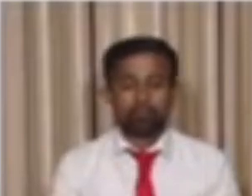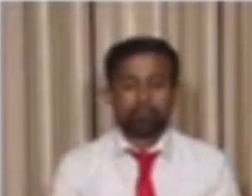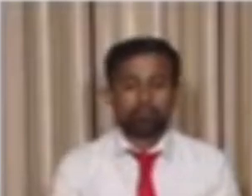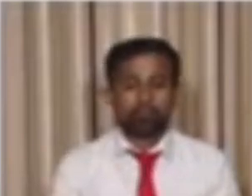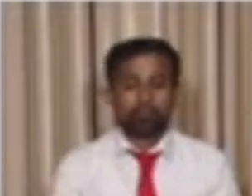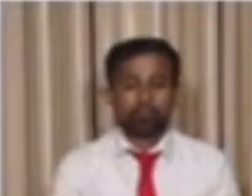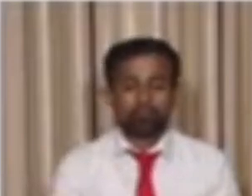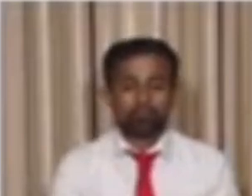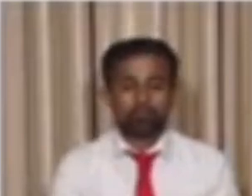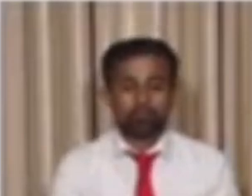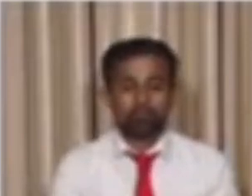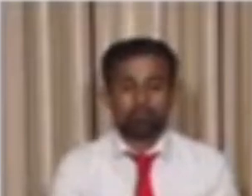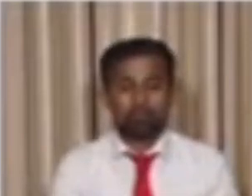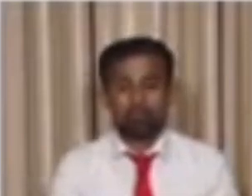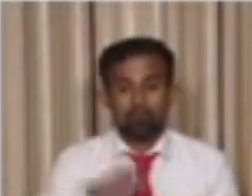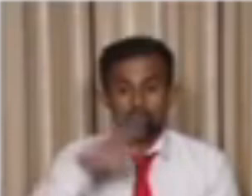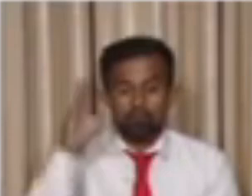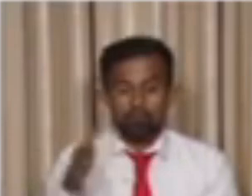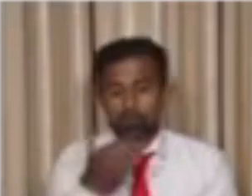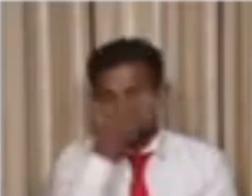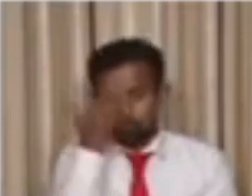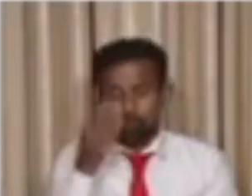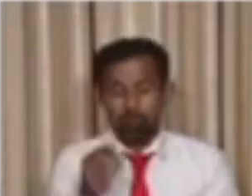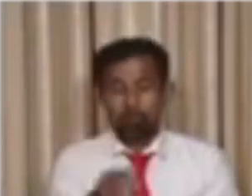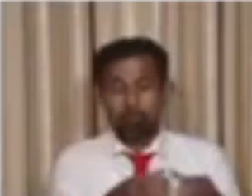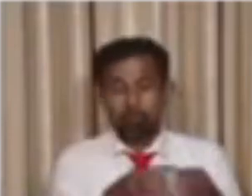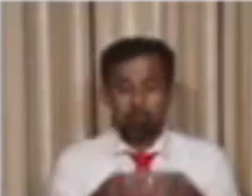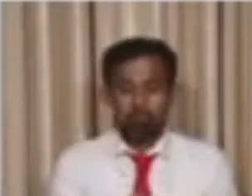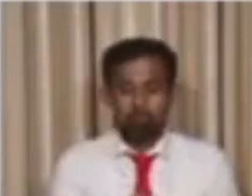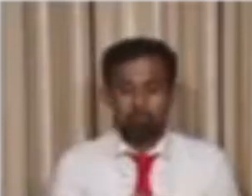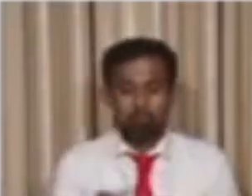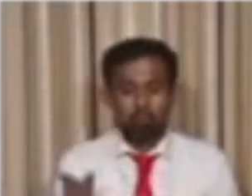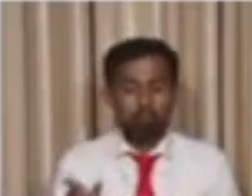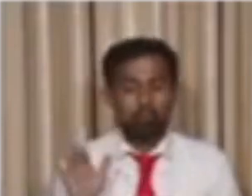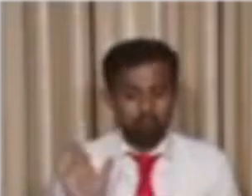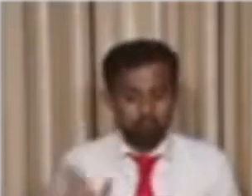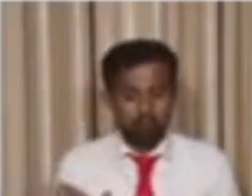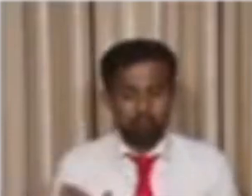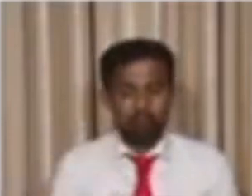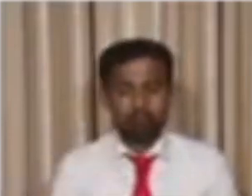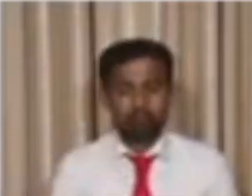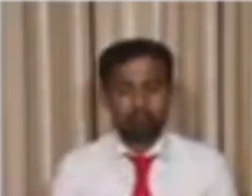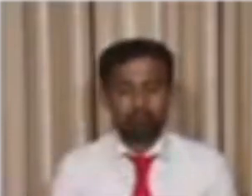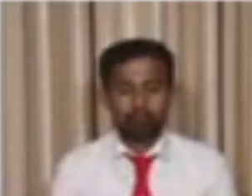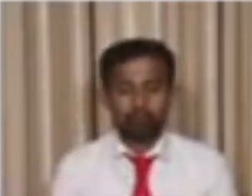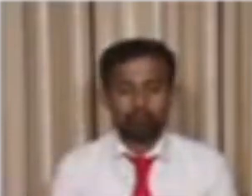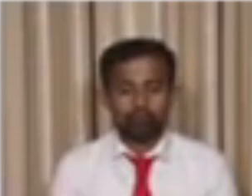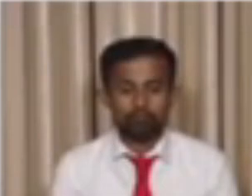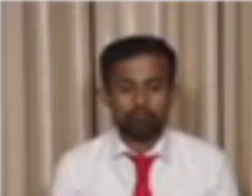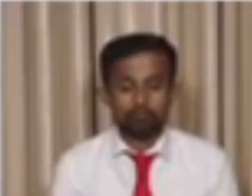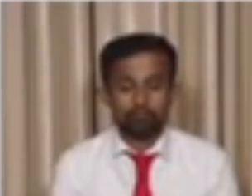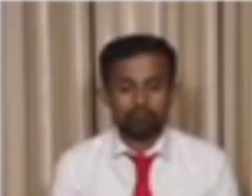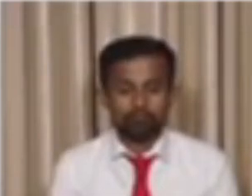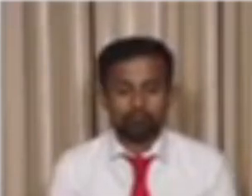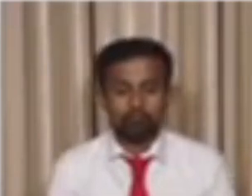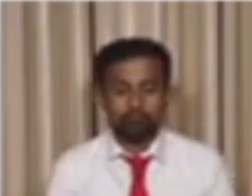establish their residences with regards to their grandparents and great-grandparents.